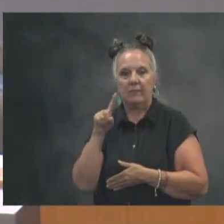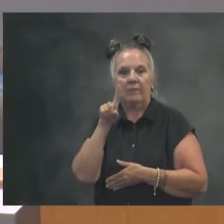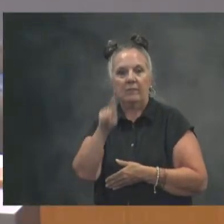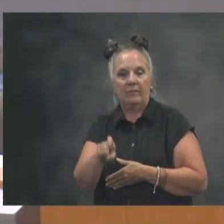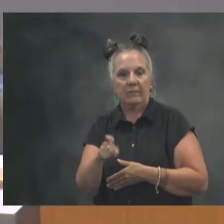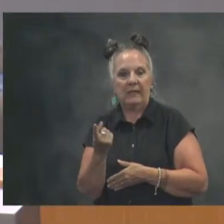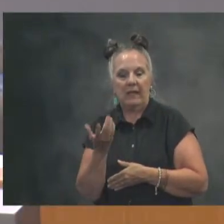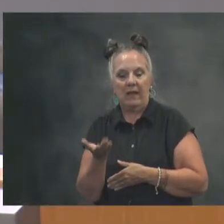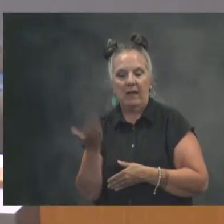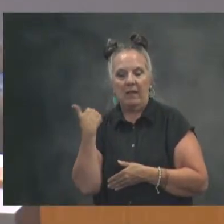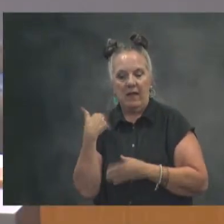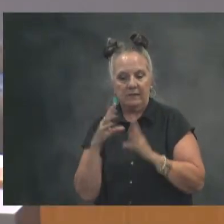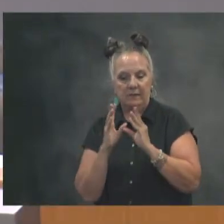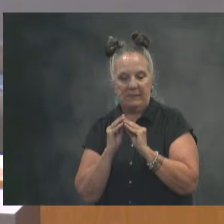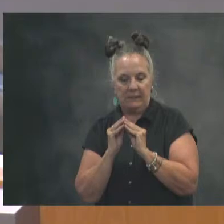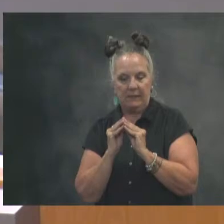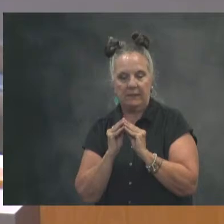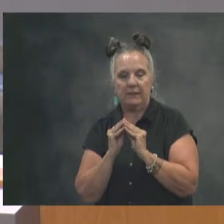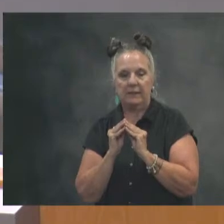this last meeting.